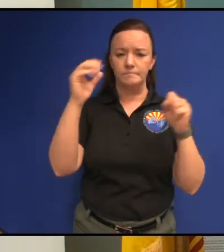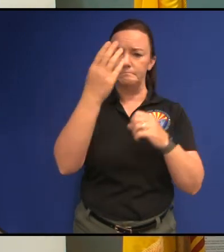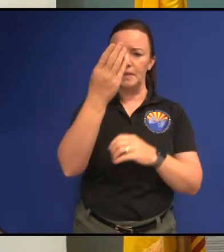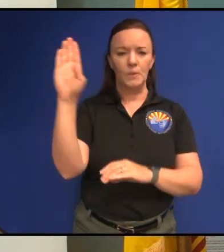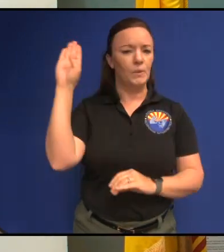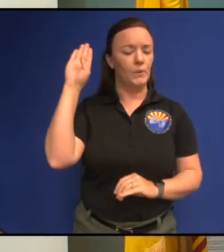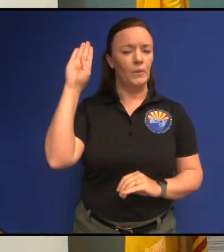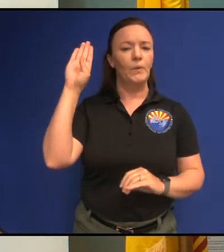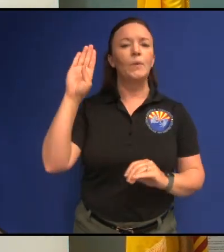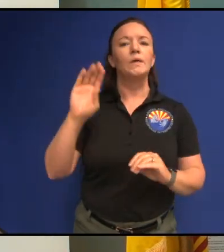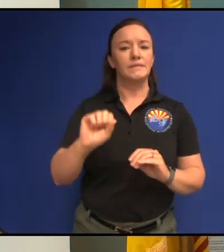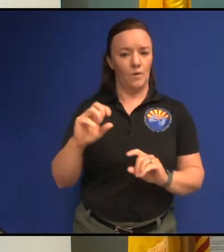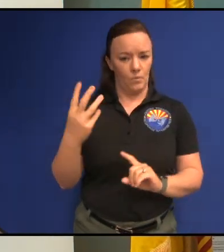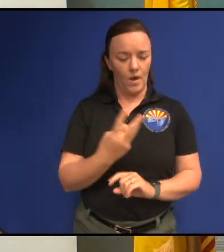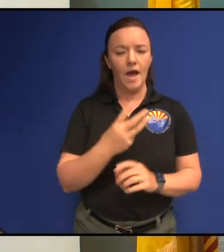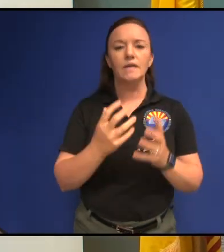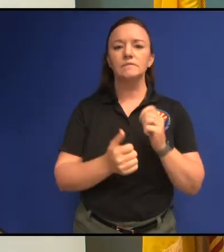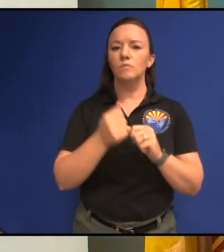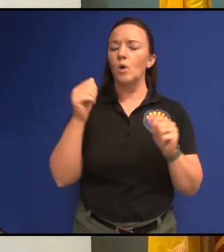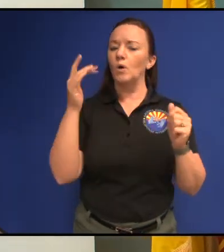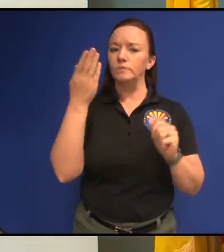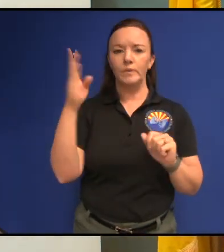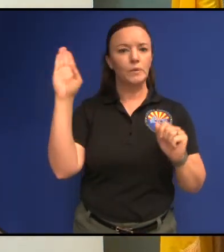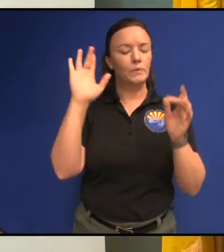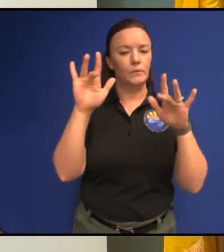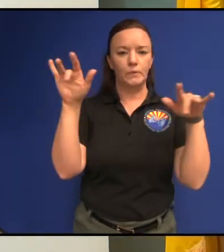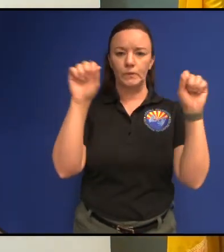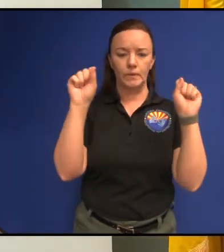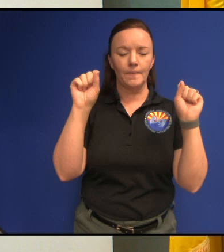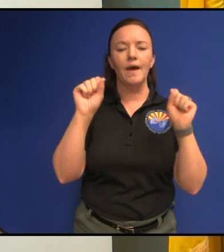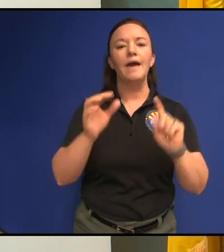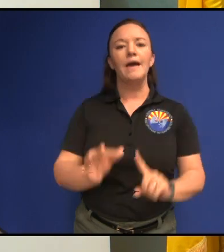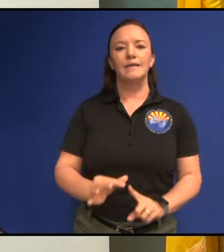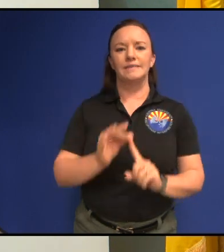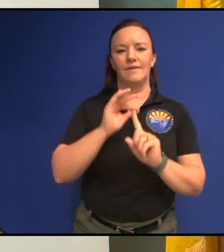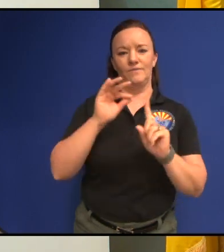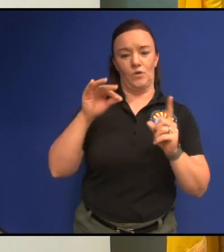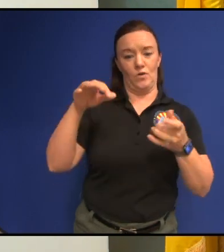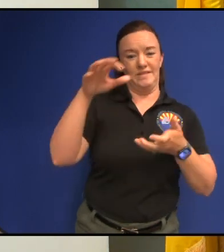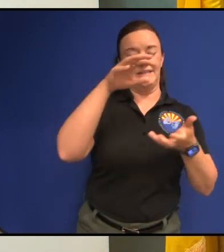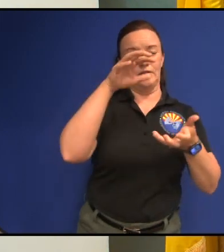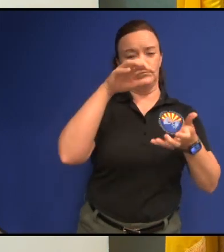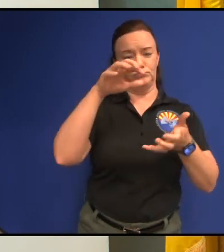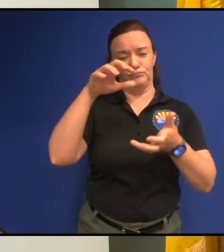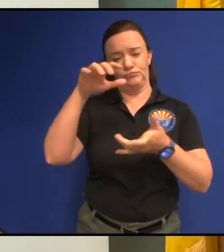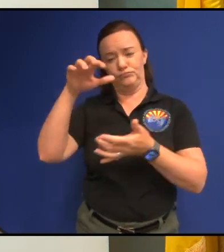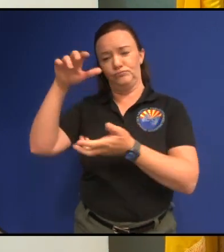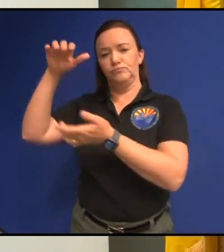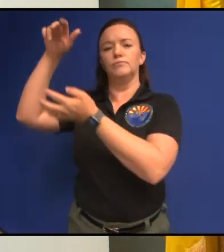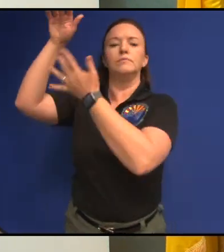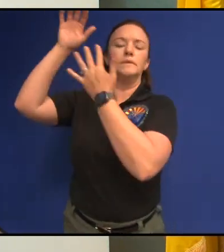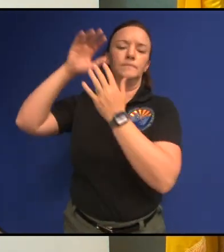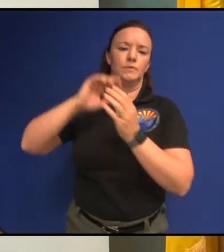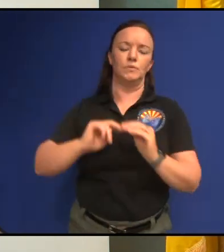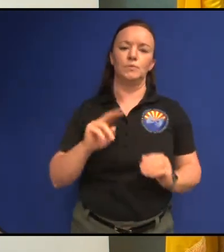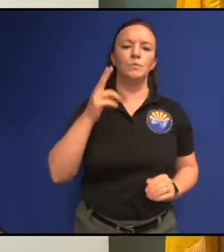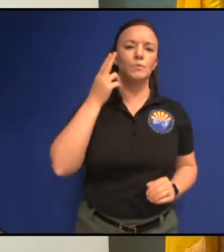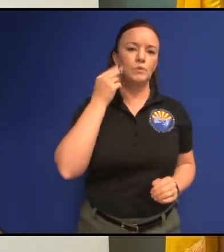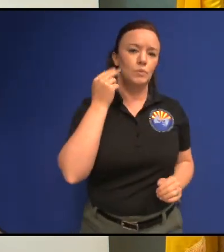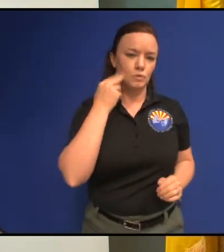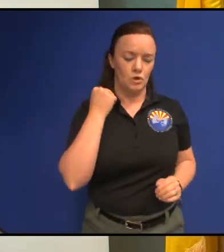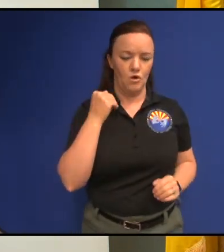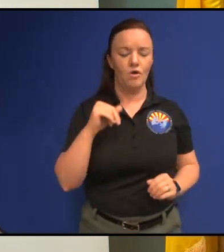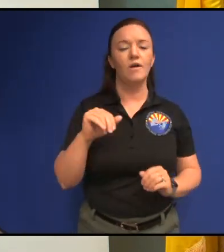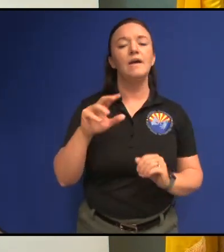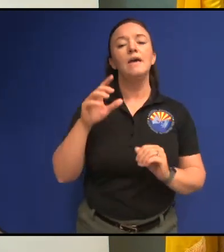of clouds that's pushing into northern Utah. You can kind of see them streaming off to the northeast there. That's because we have a storm system that's